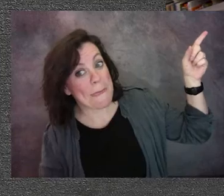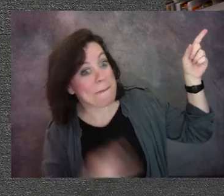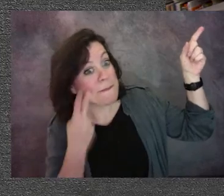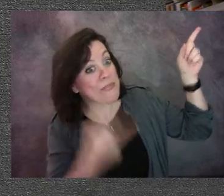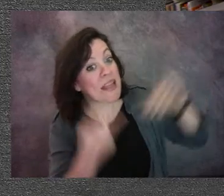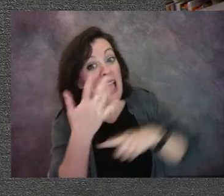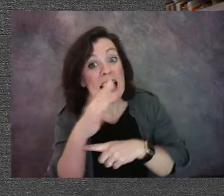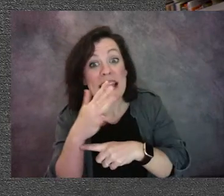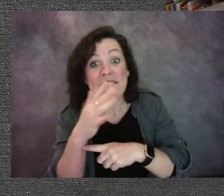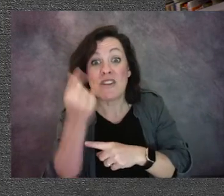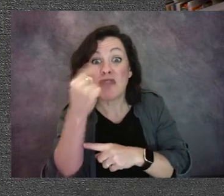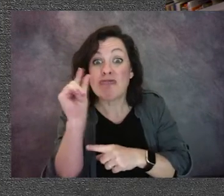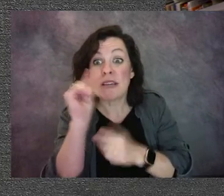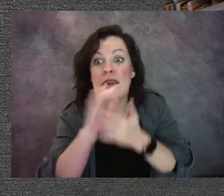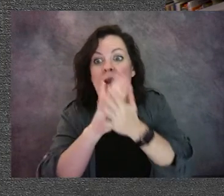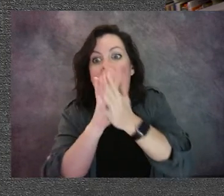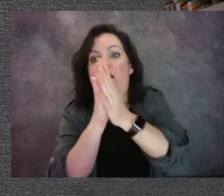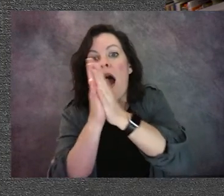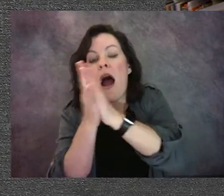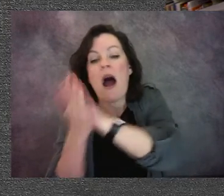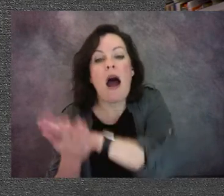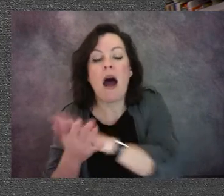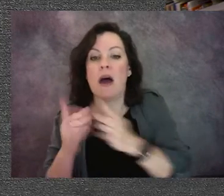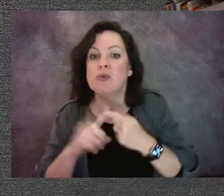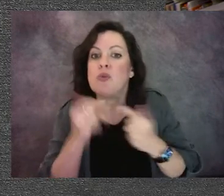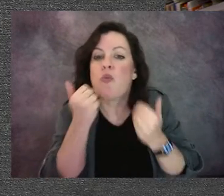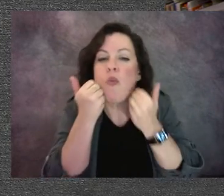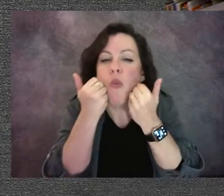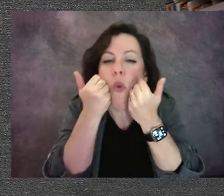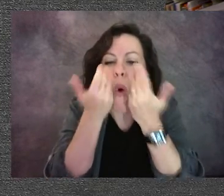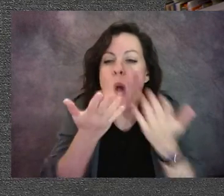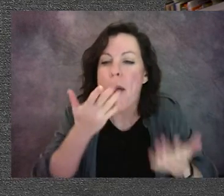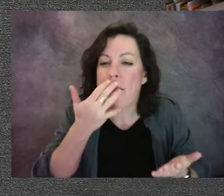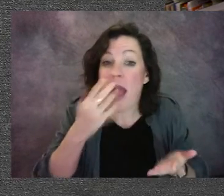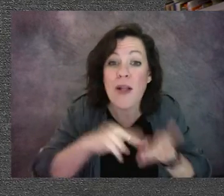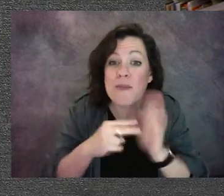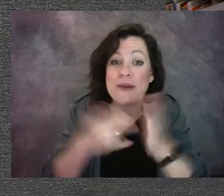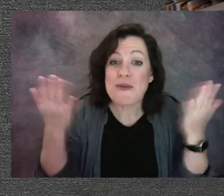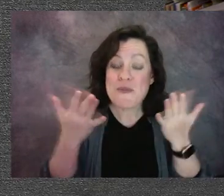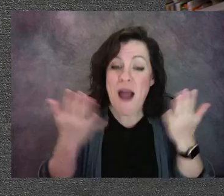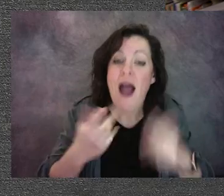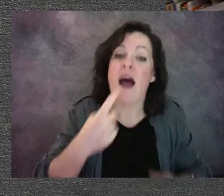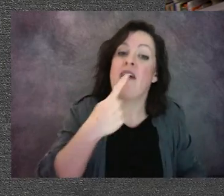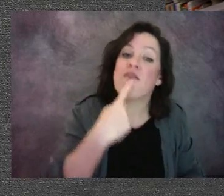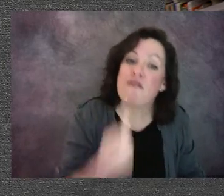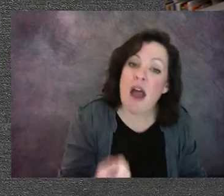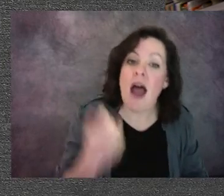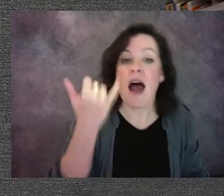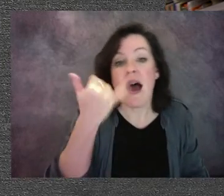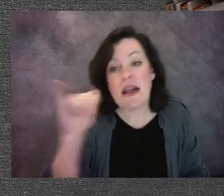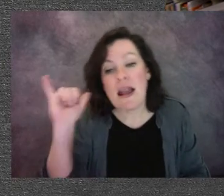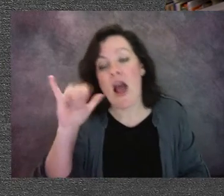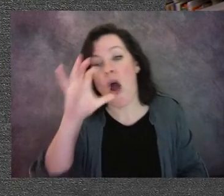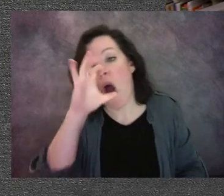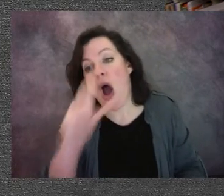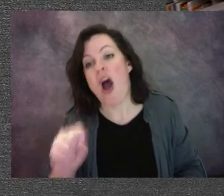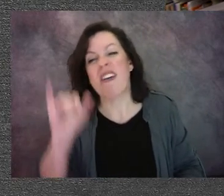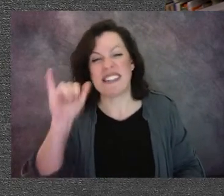on the trees. Yeah. There are all these warm colors. Do you know warm colors are red, yellow, and orange? Yeah, because